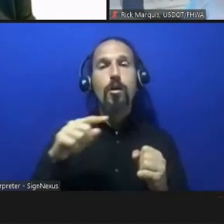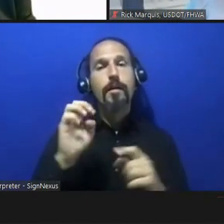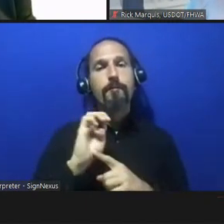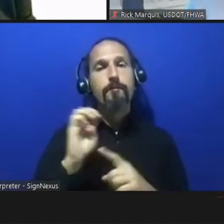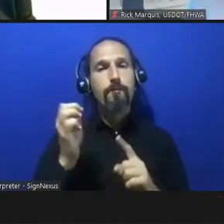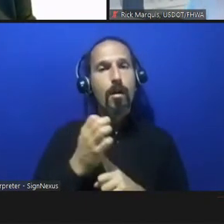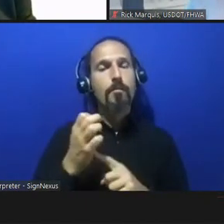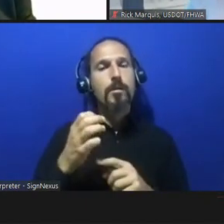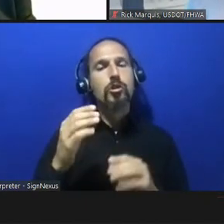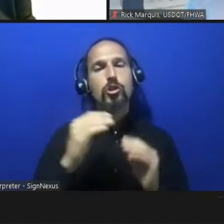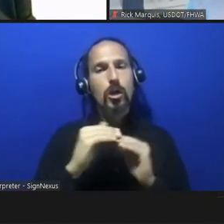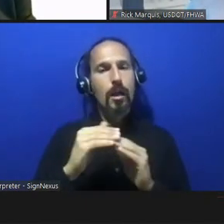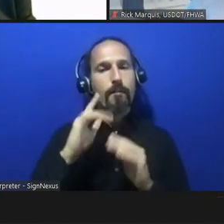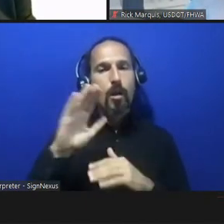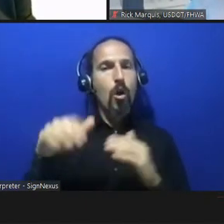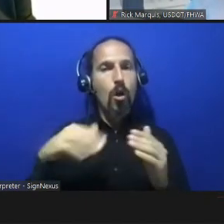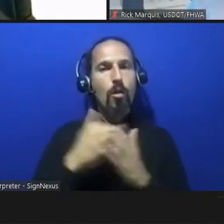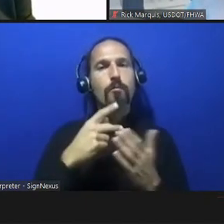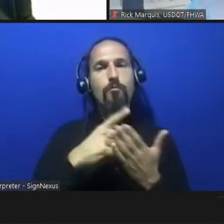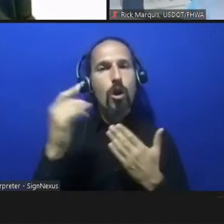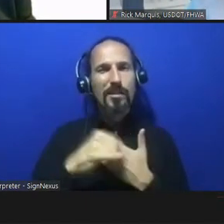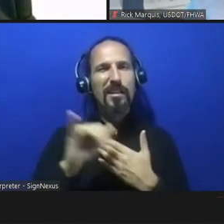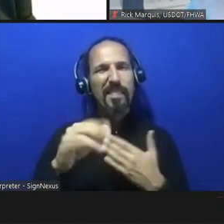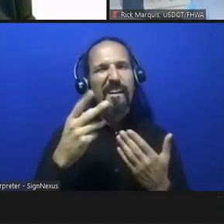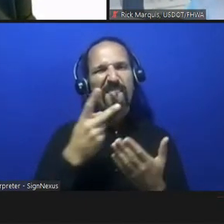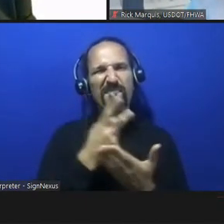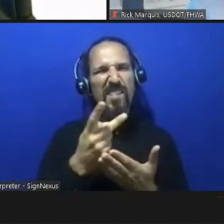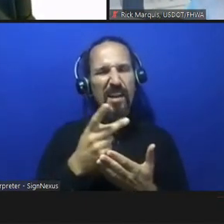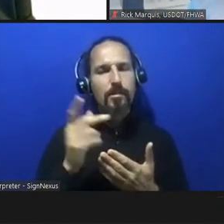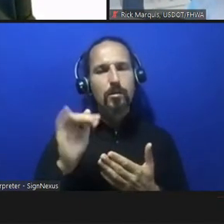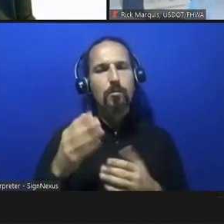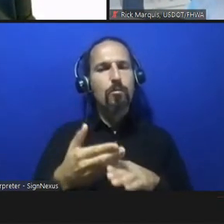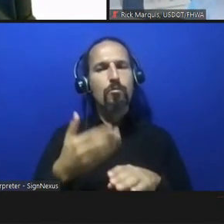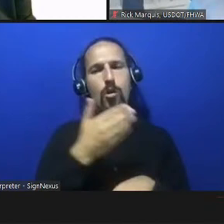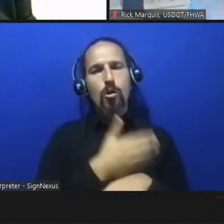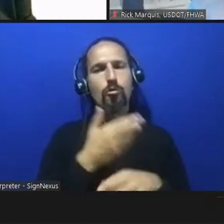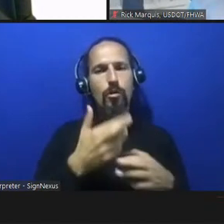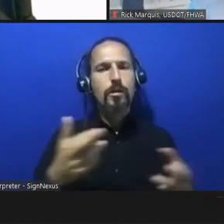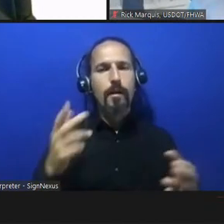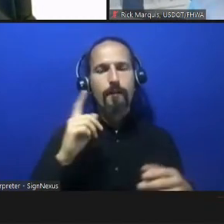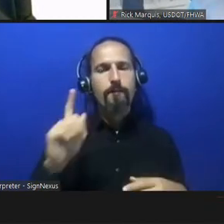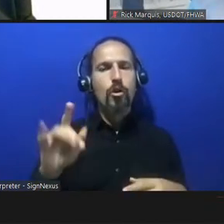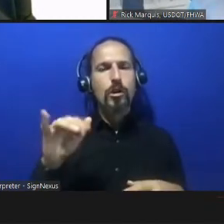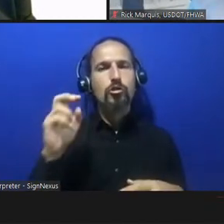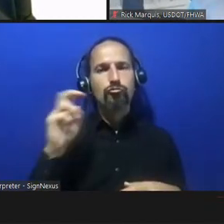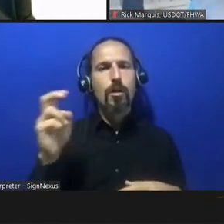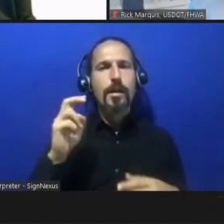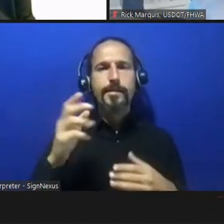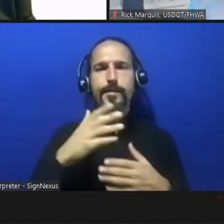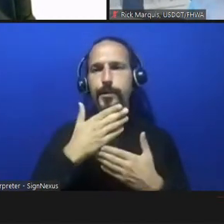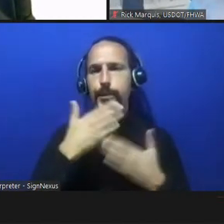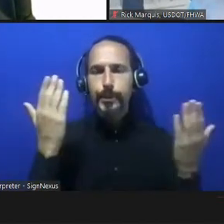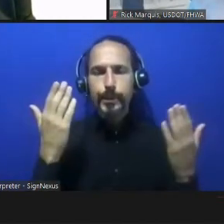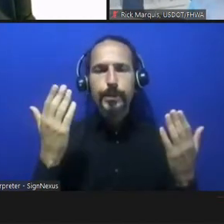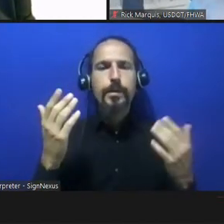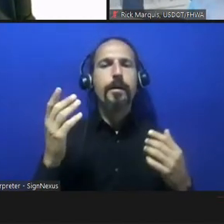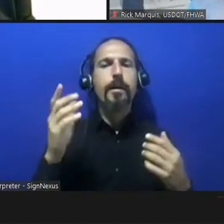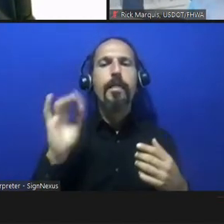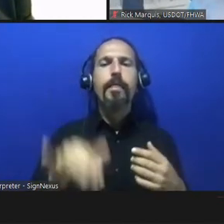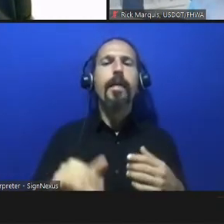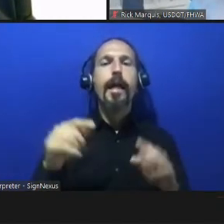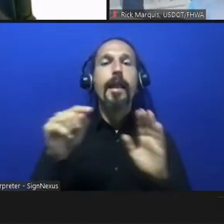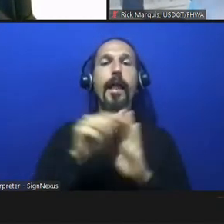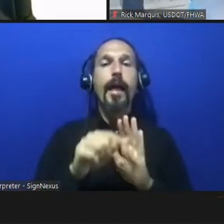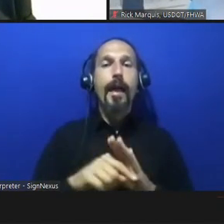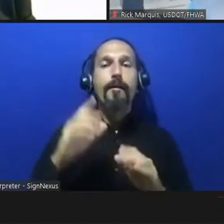perspective the entire project fails to resource improvements in transit deserts additionally the adverse effects